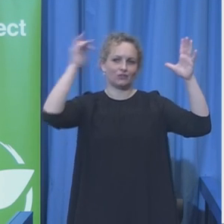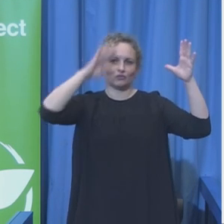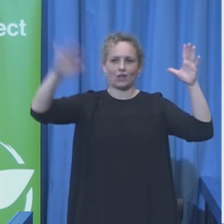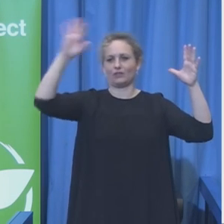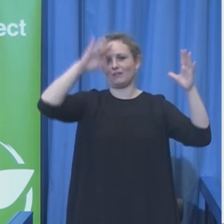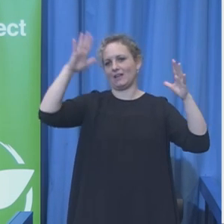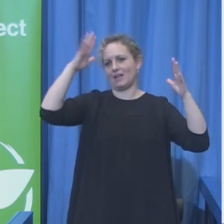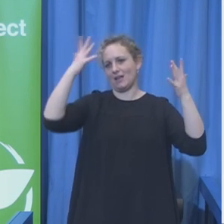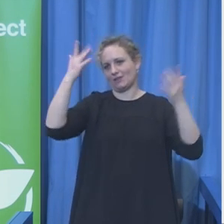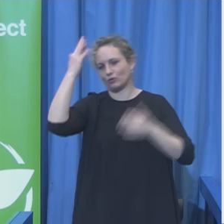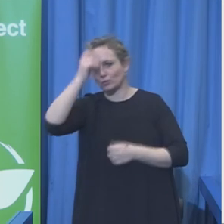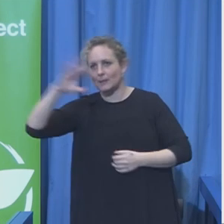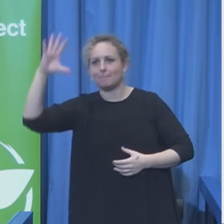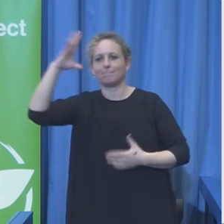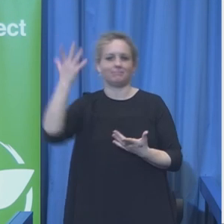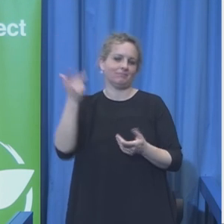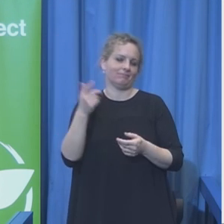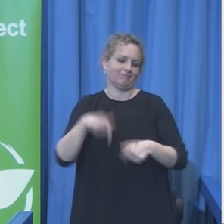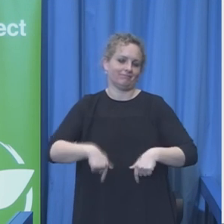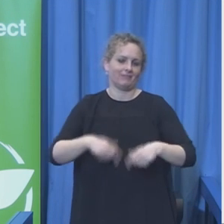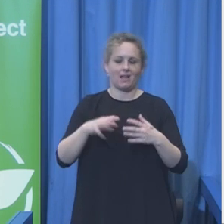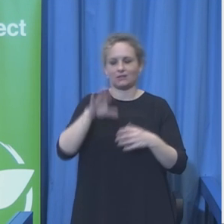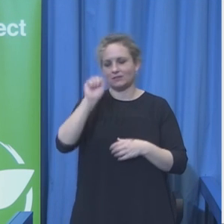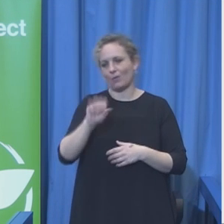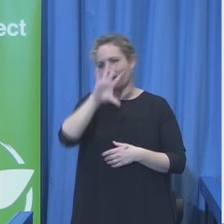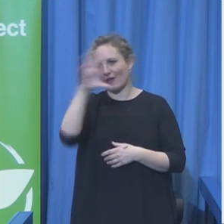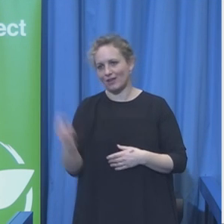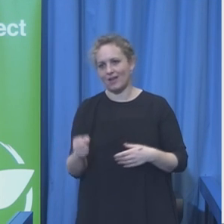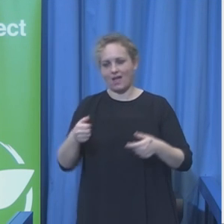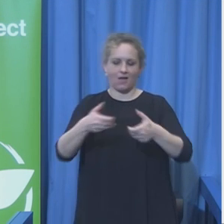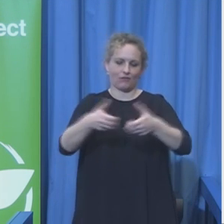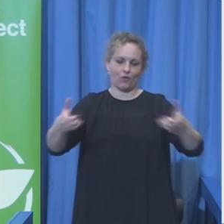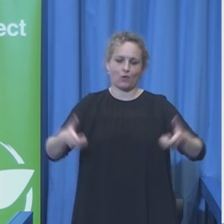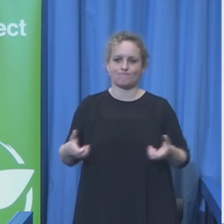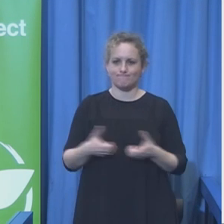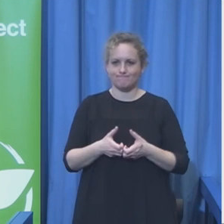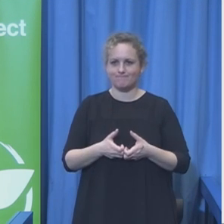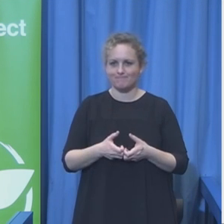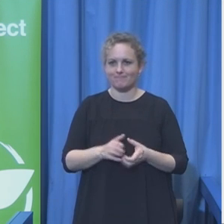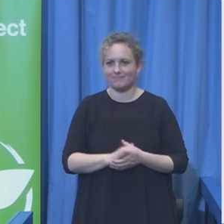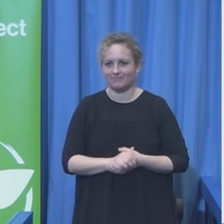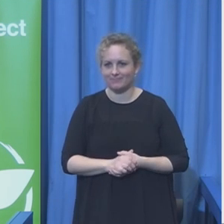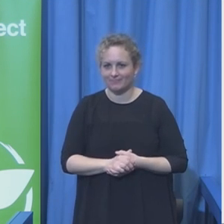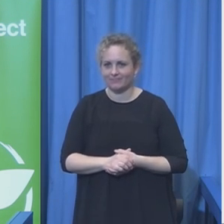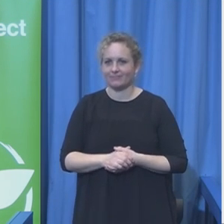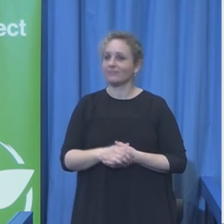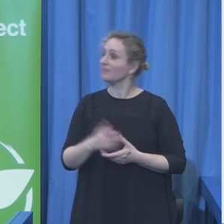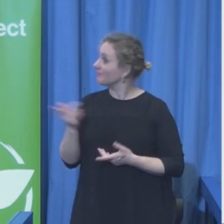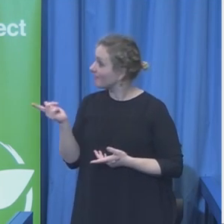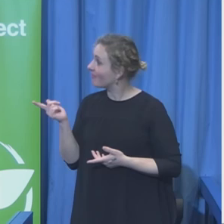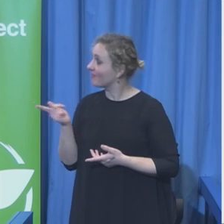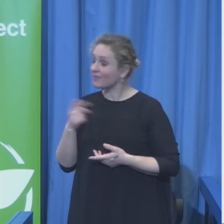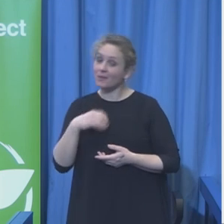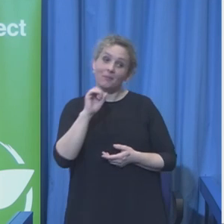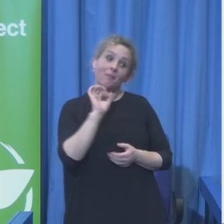Thank you, Shuaib. And I think that's a very nice way to finish the roundtable with a message of optimism and